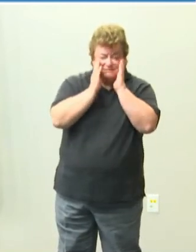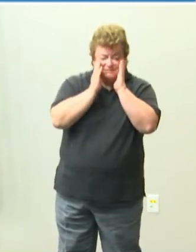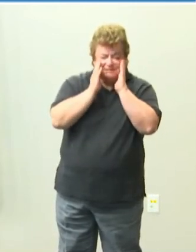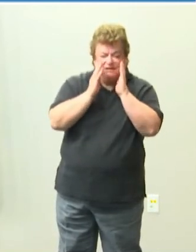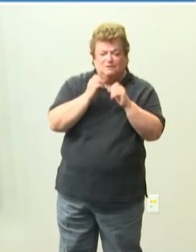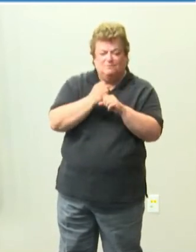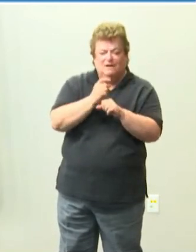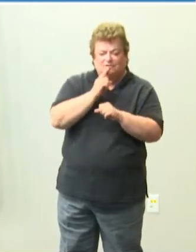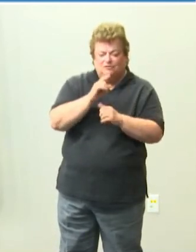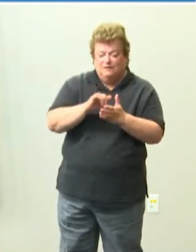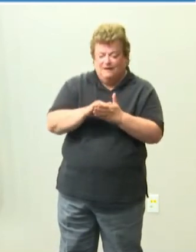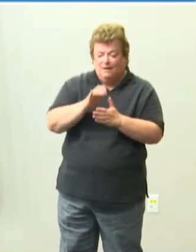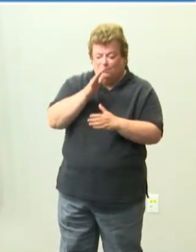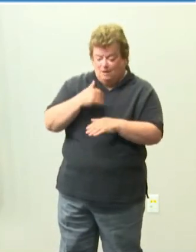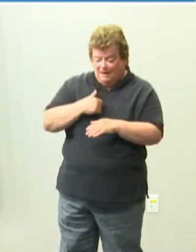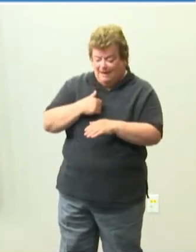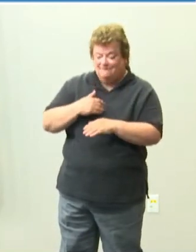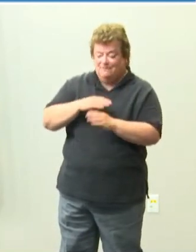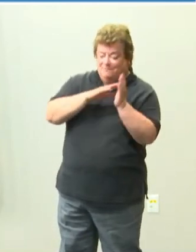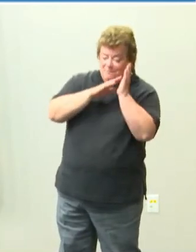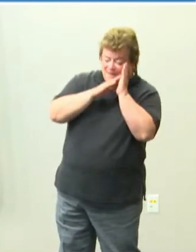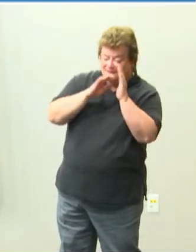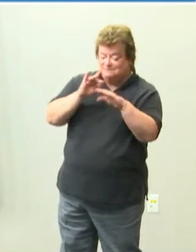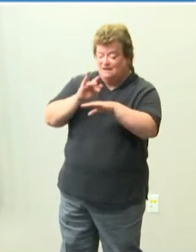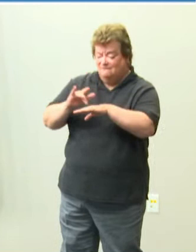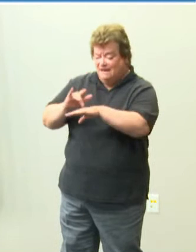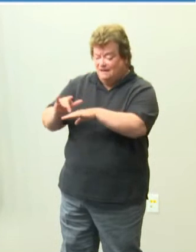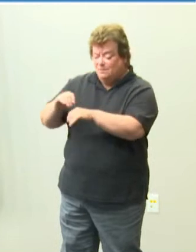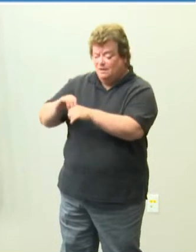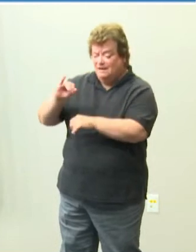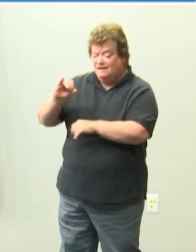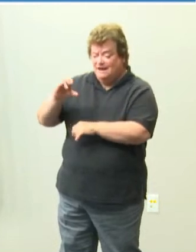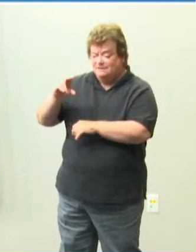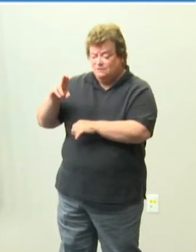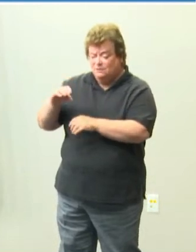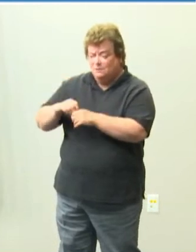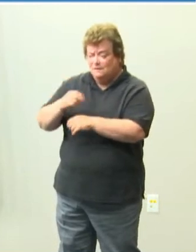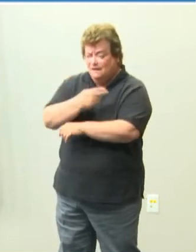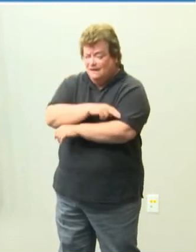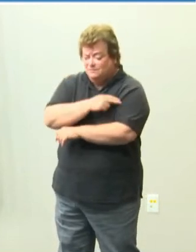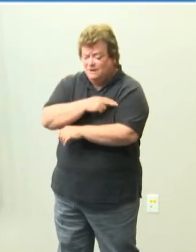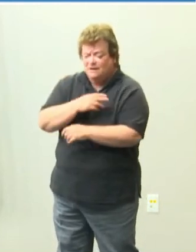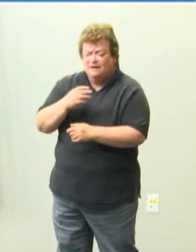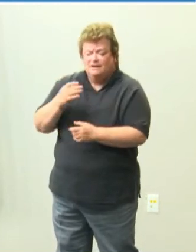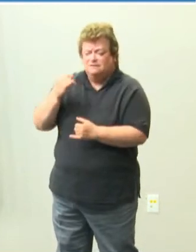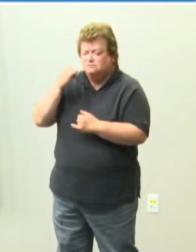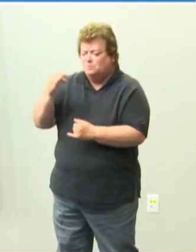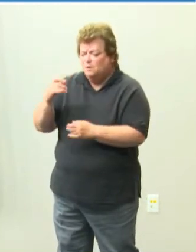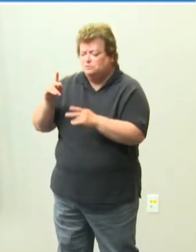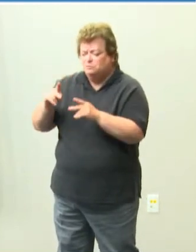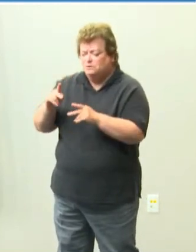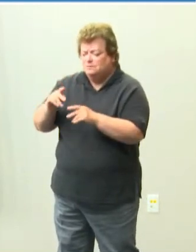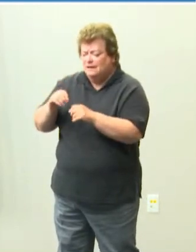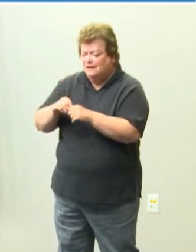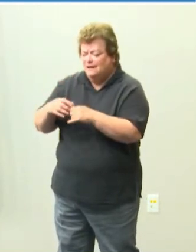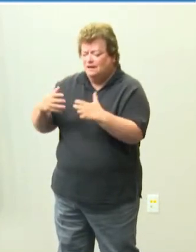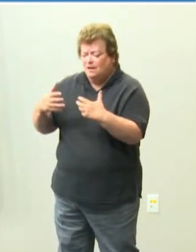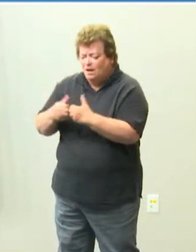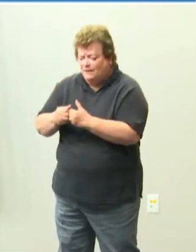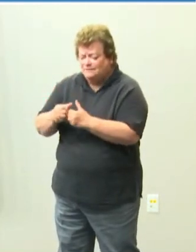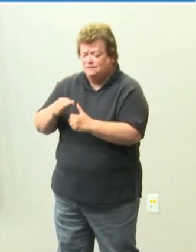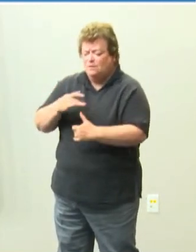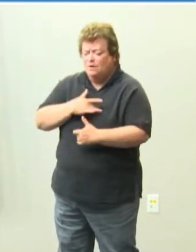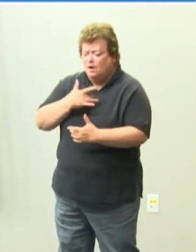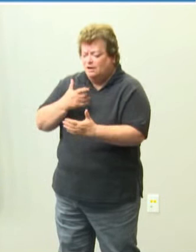there's an ICU bed available if you or someone you love suffers a heart attack or gets in a car accident. We need you to mask up to help protect